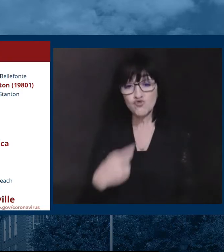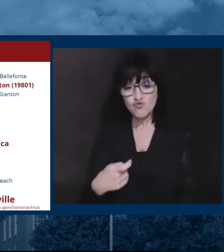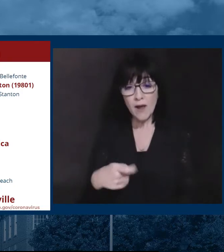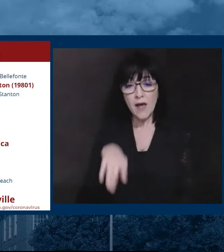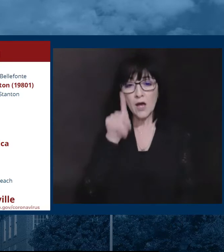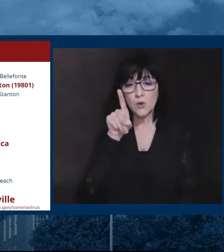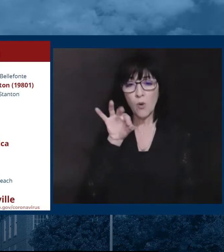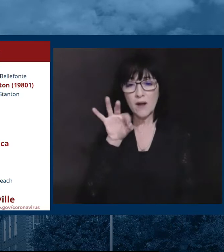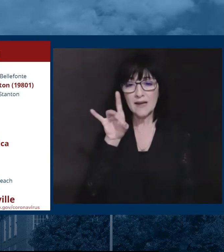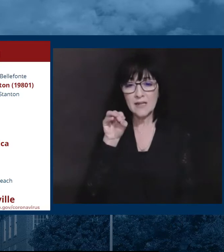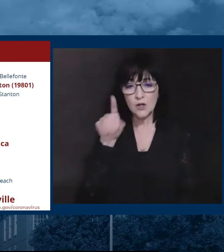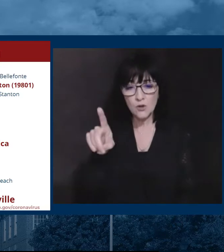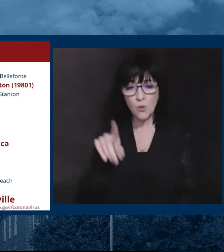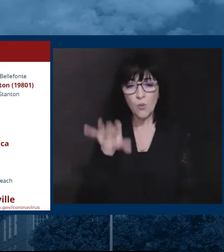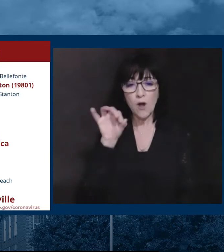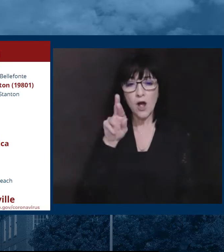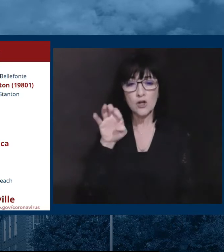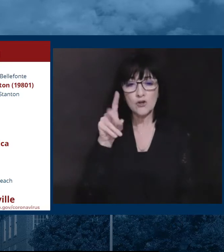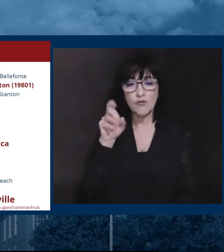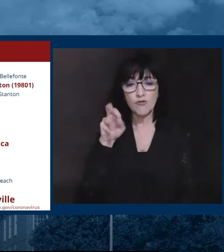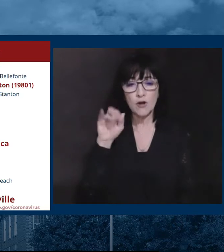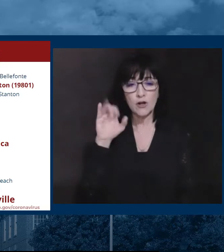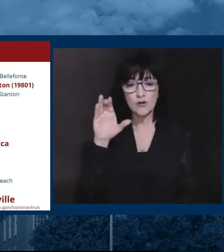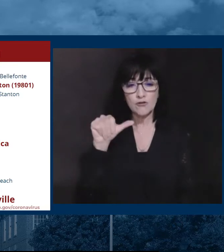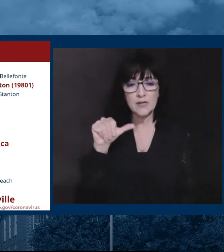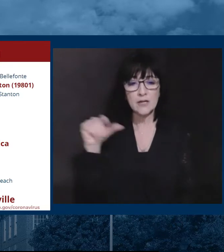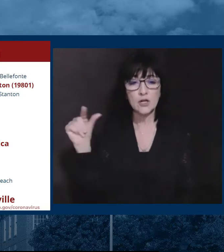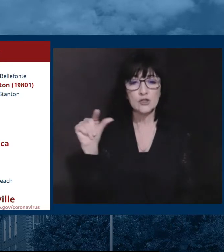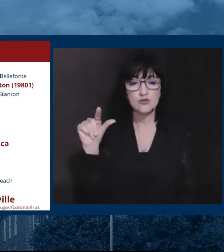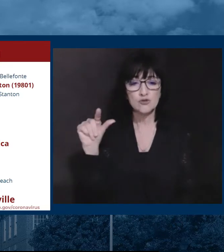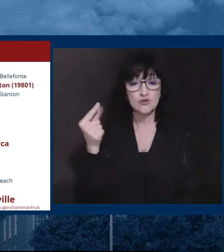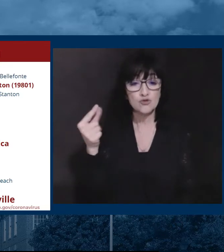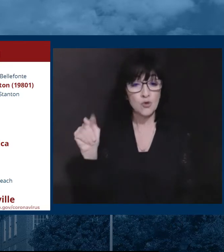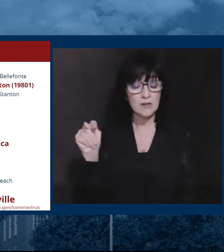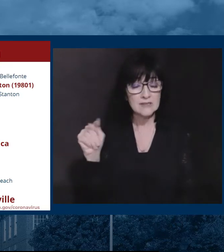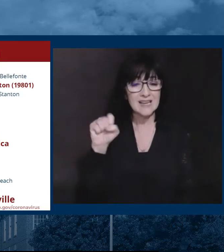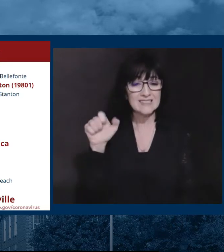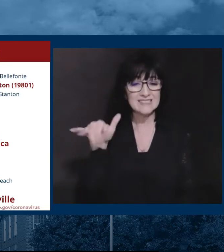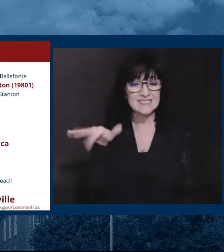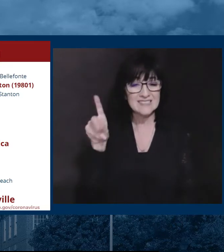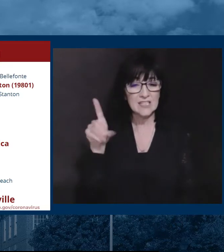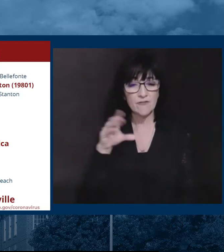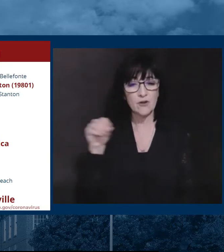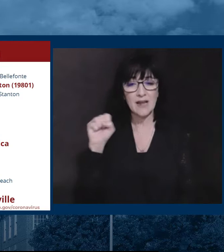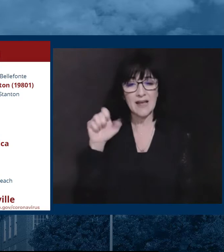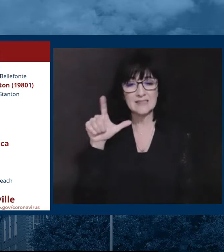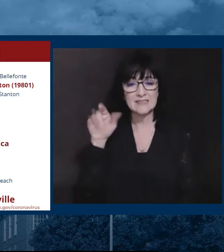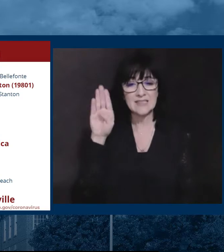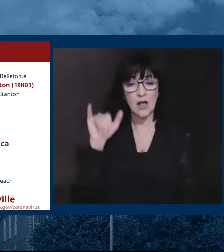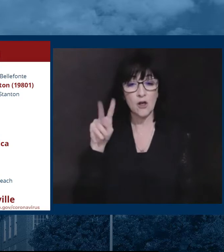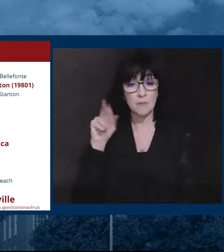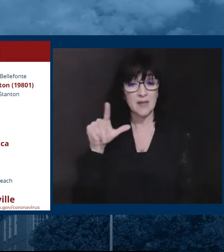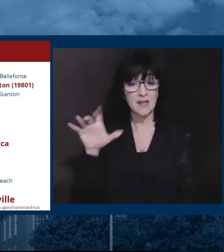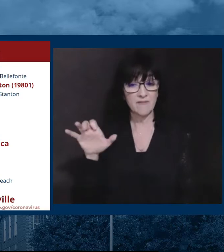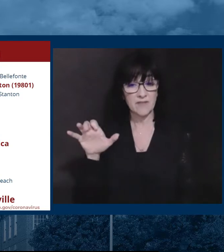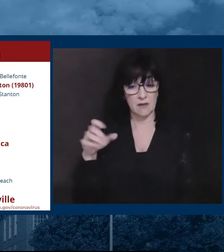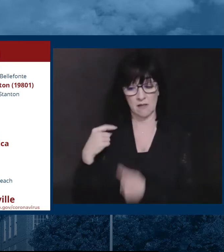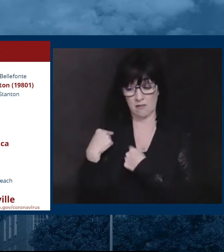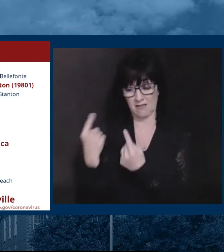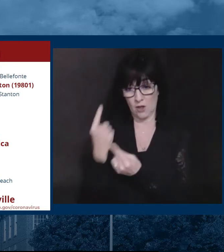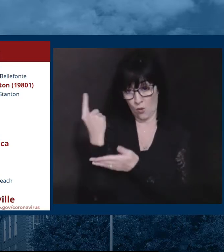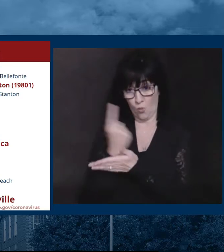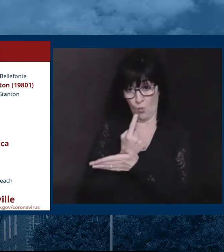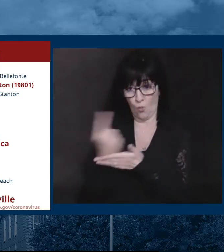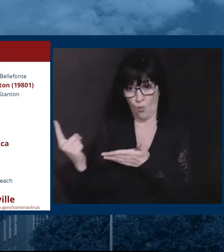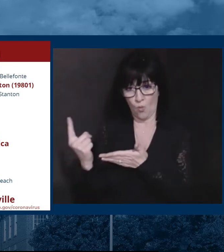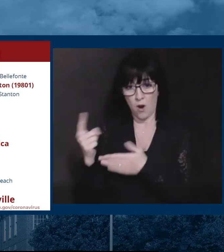19801, Frederica, Selbyville, Georgetown, and Seaford had the highest case rates this last week. And what this really